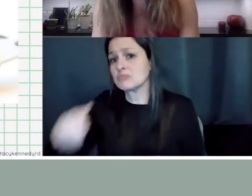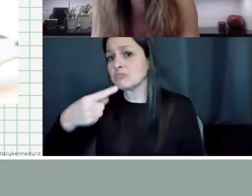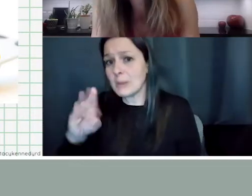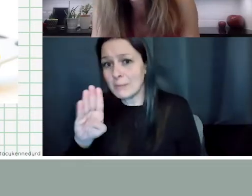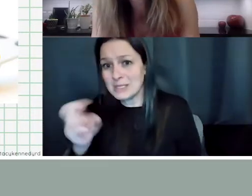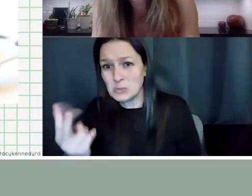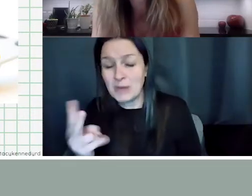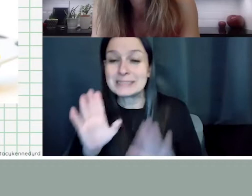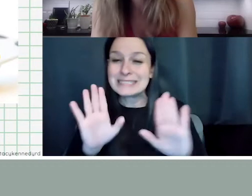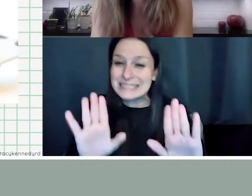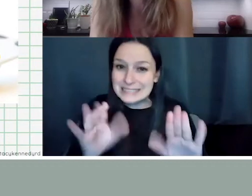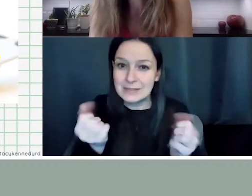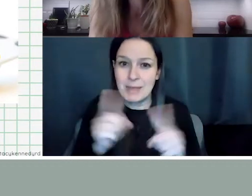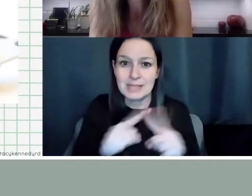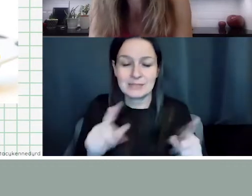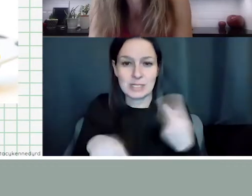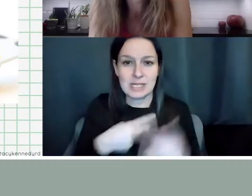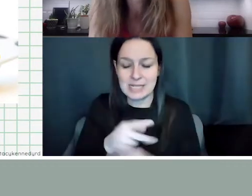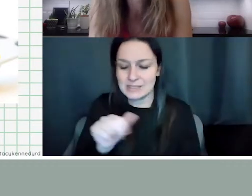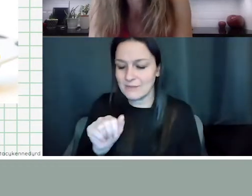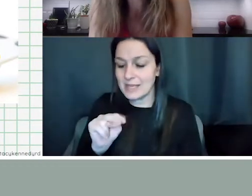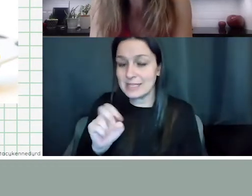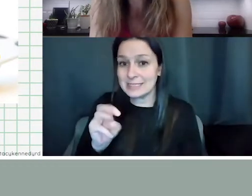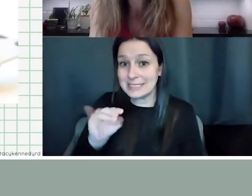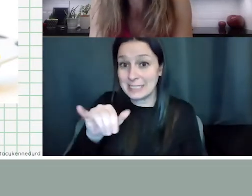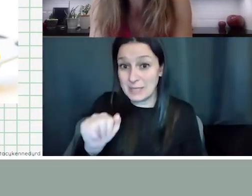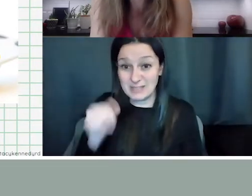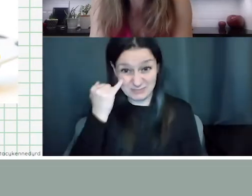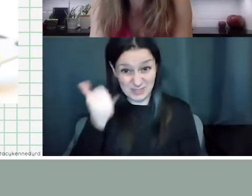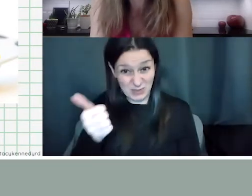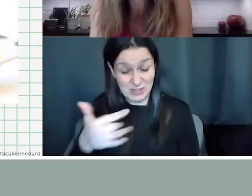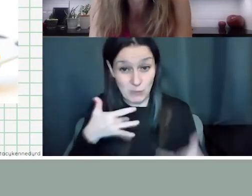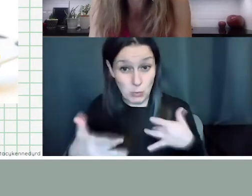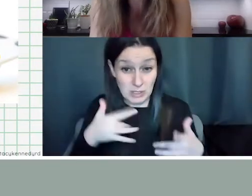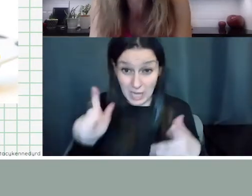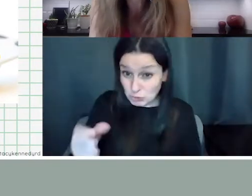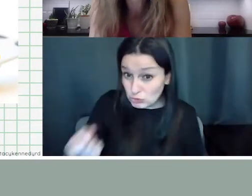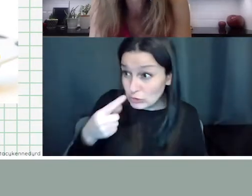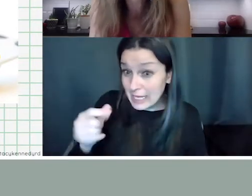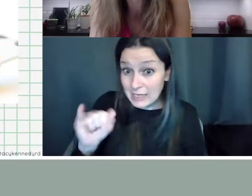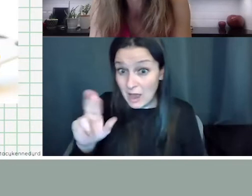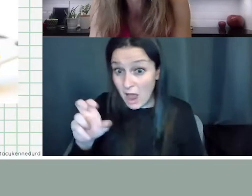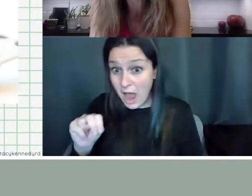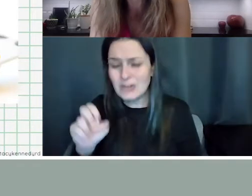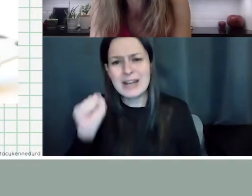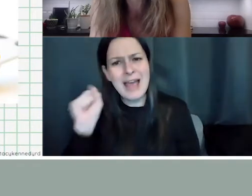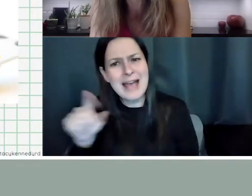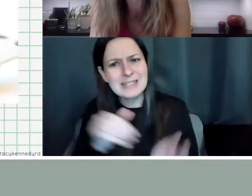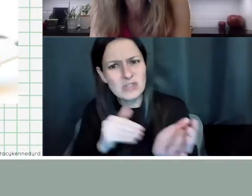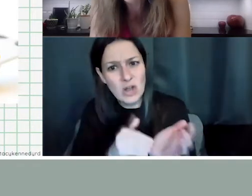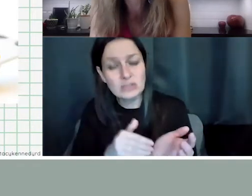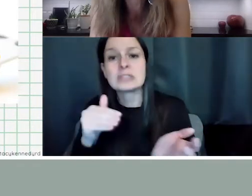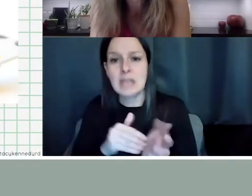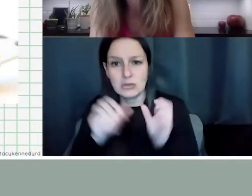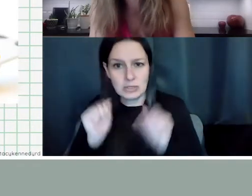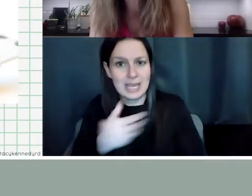many kinds of anemia. So if you're worried about whether or not you should take iron, your doctor can do a series of